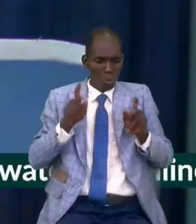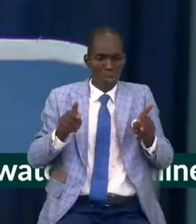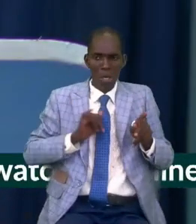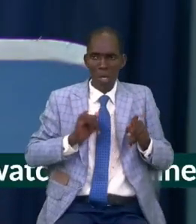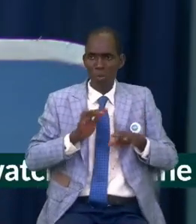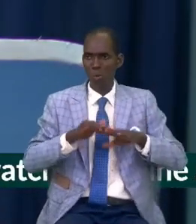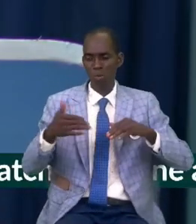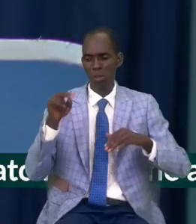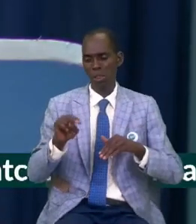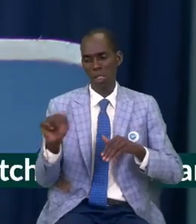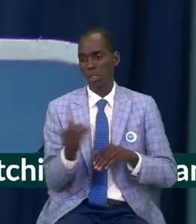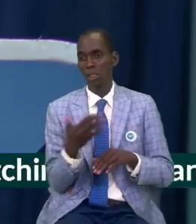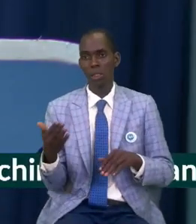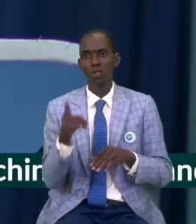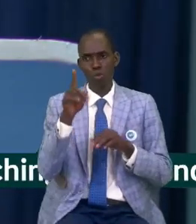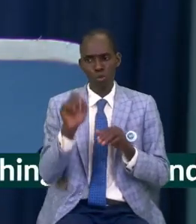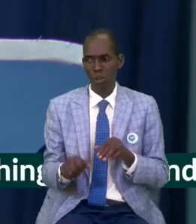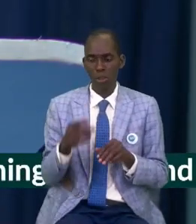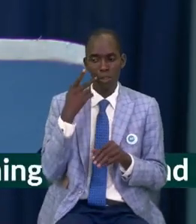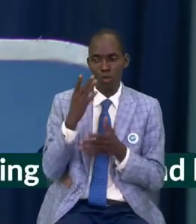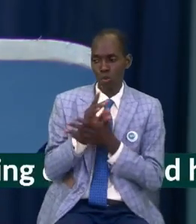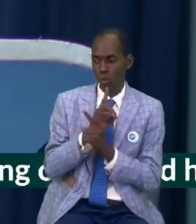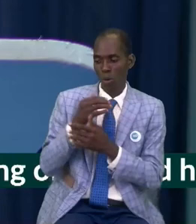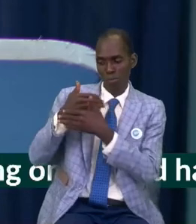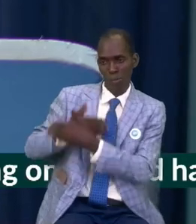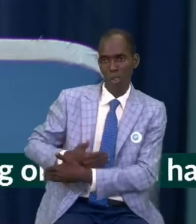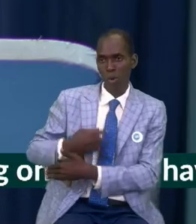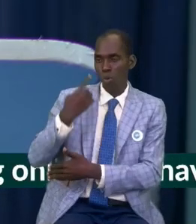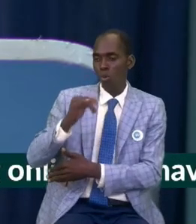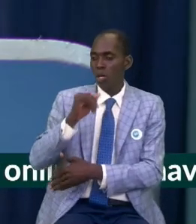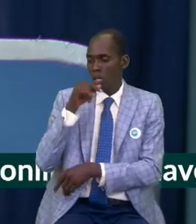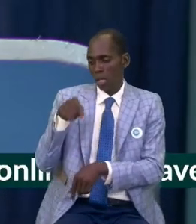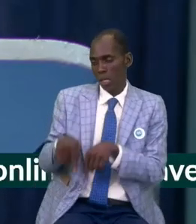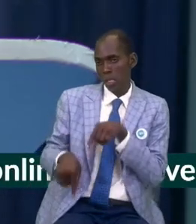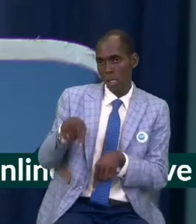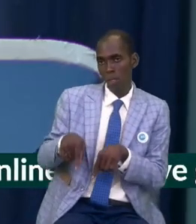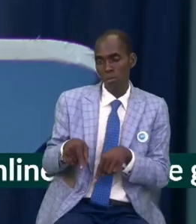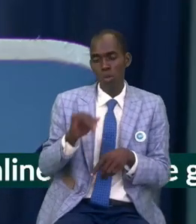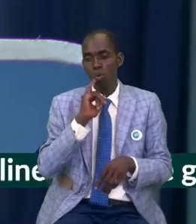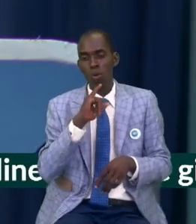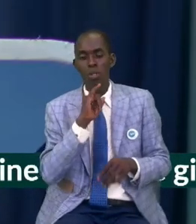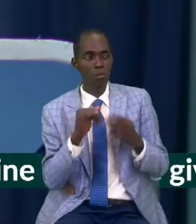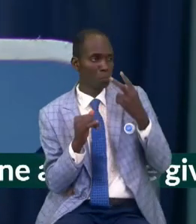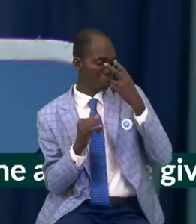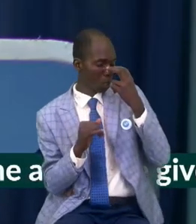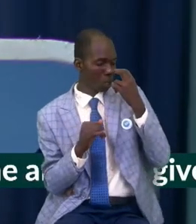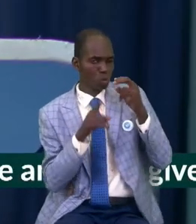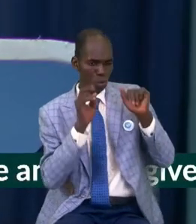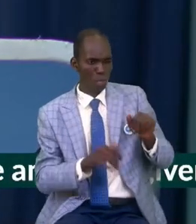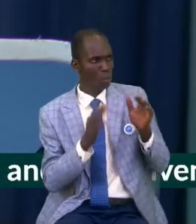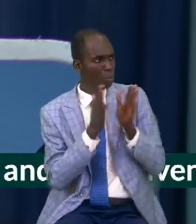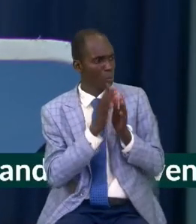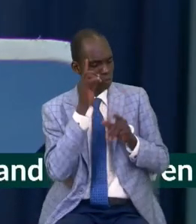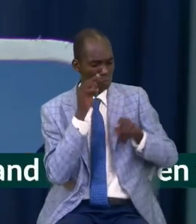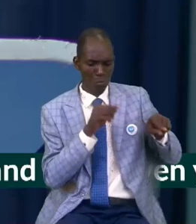God, this person here will not remain on this wheelchair. This person here will not remain blind and be